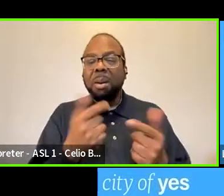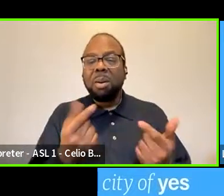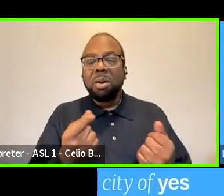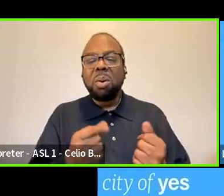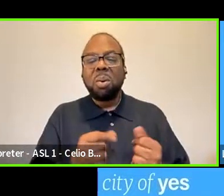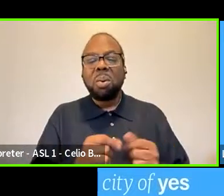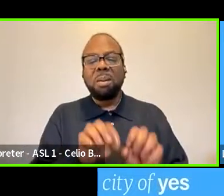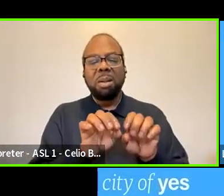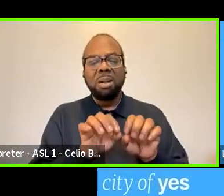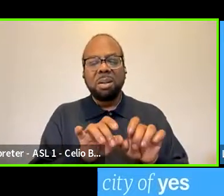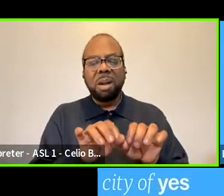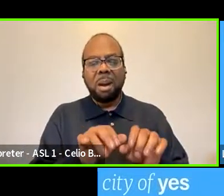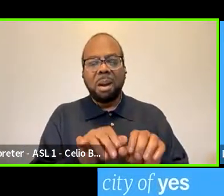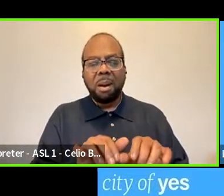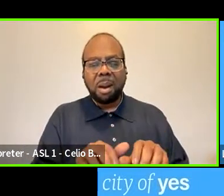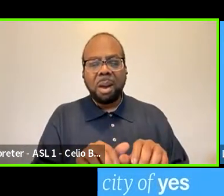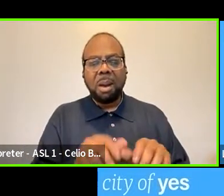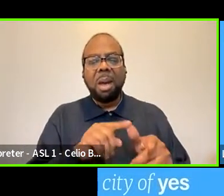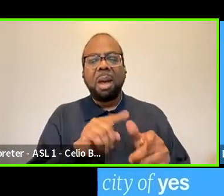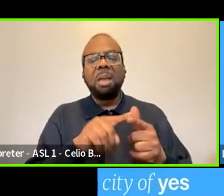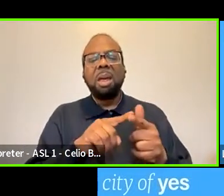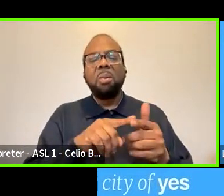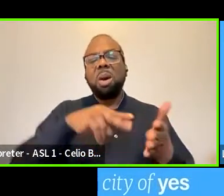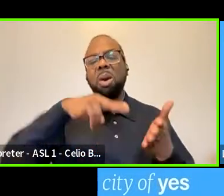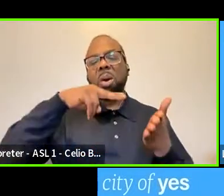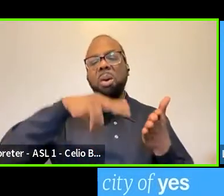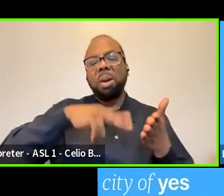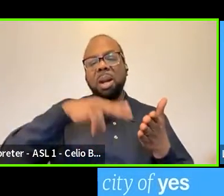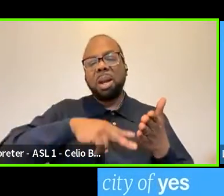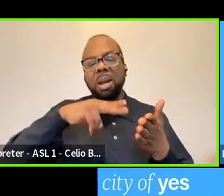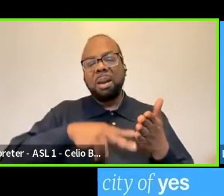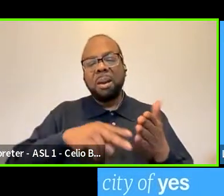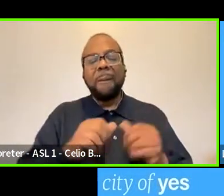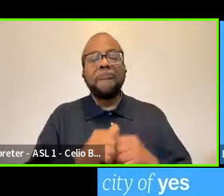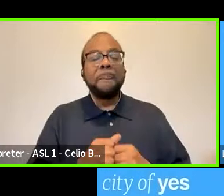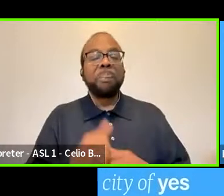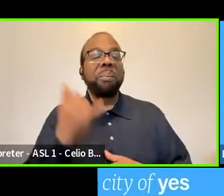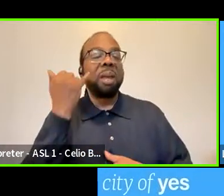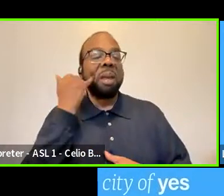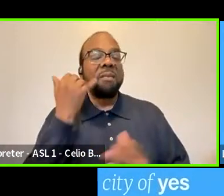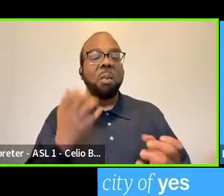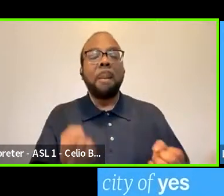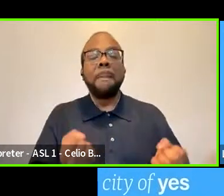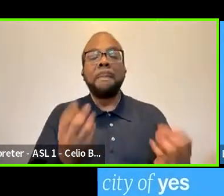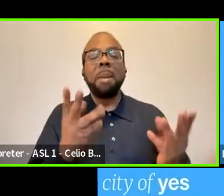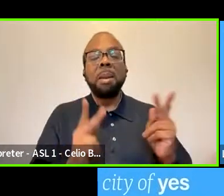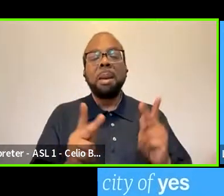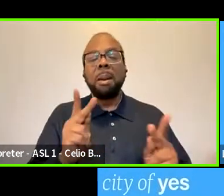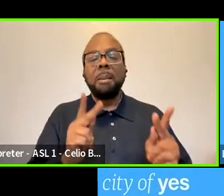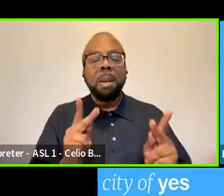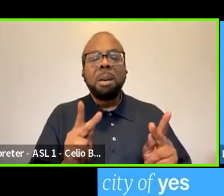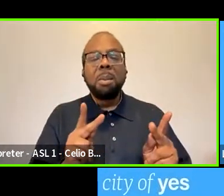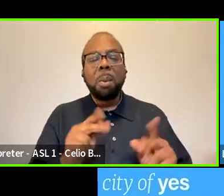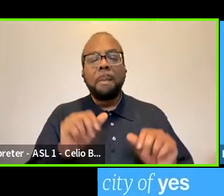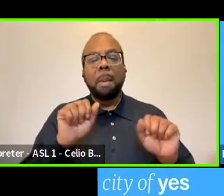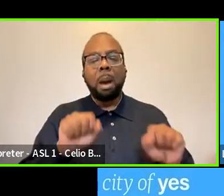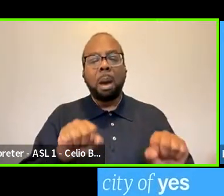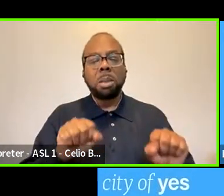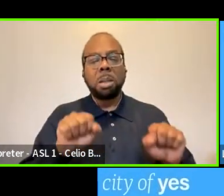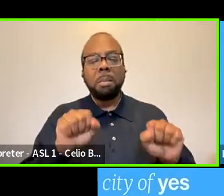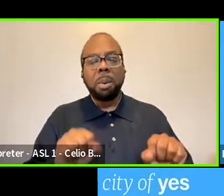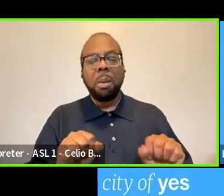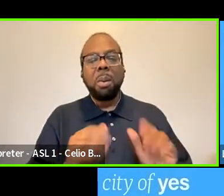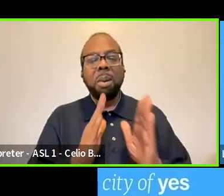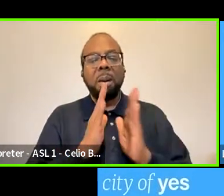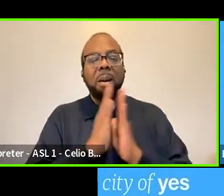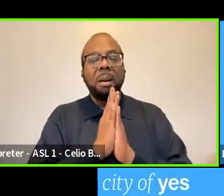your question and we'll read it out loud for you. In order to get as many people as possible, we ask